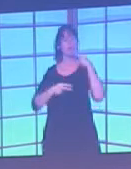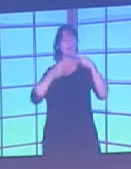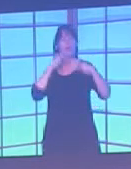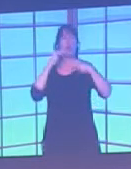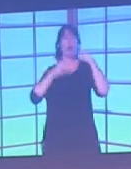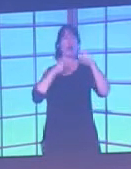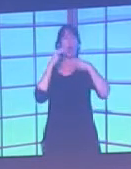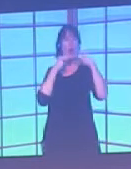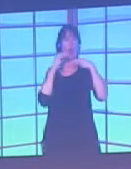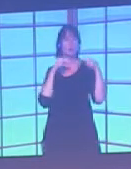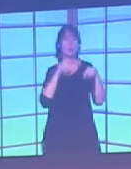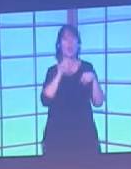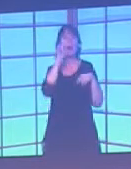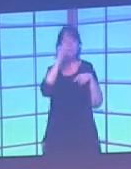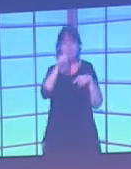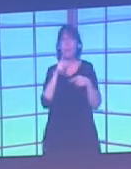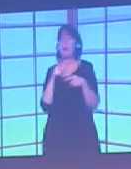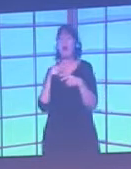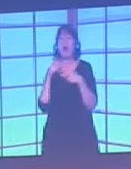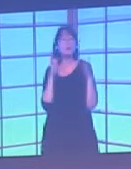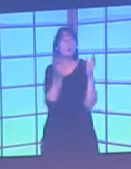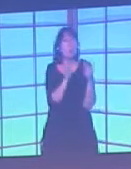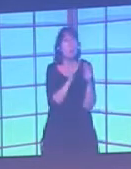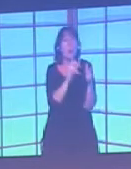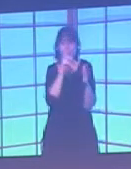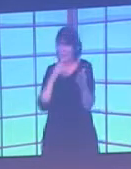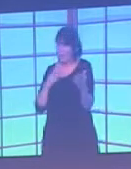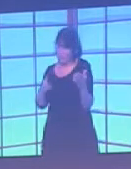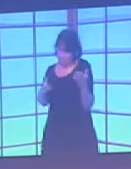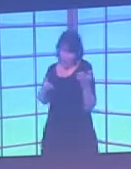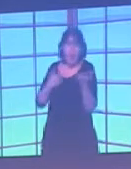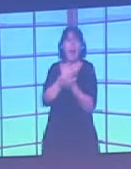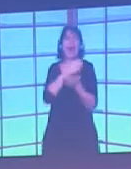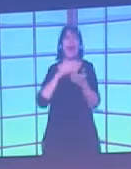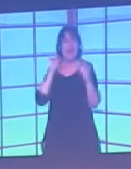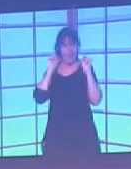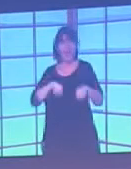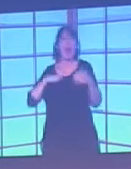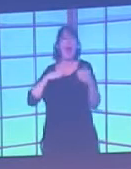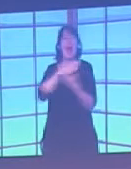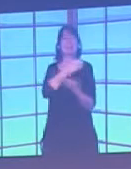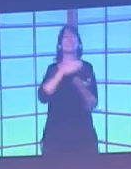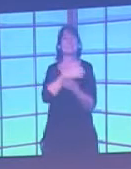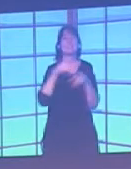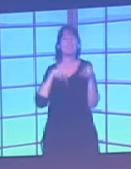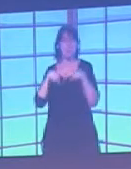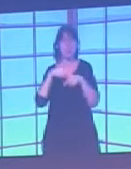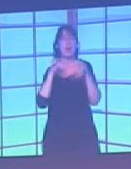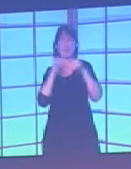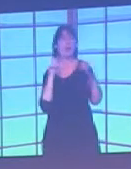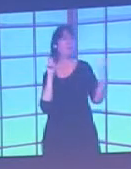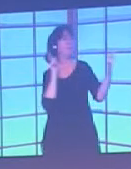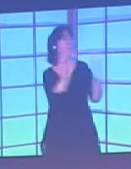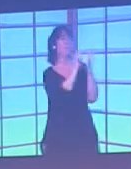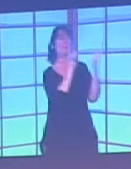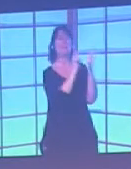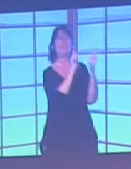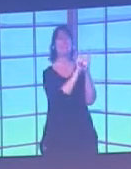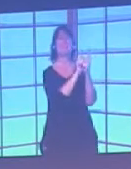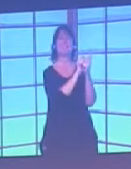at the stadium, instead huge meetings with football players, because